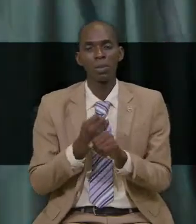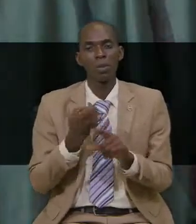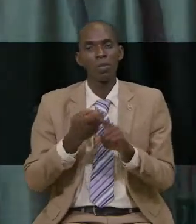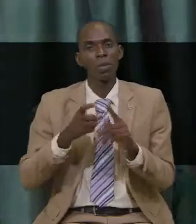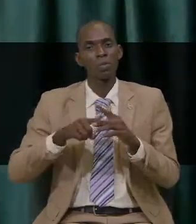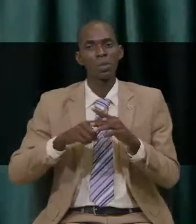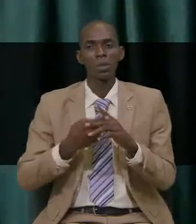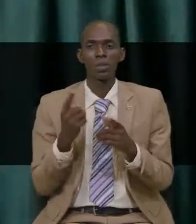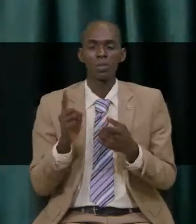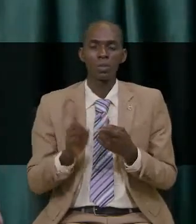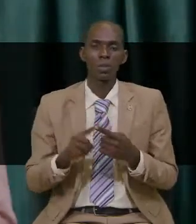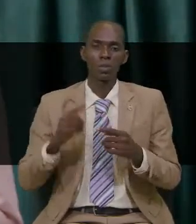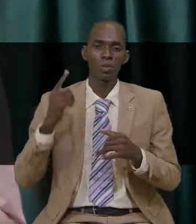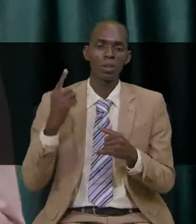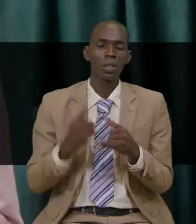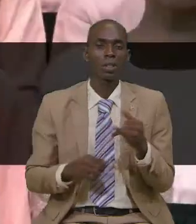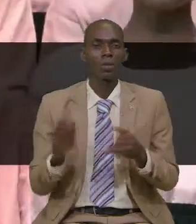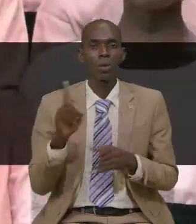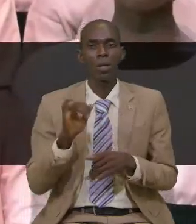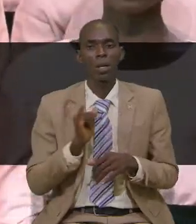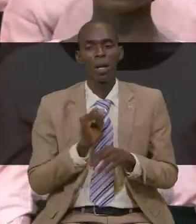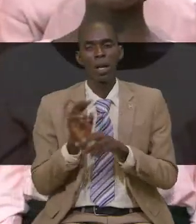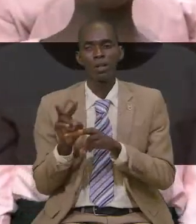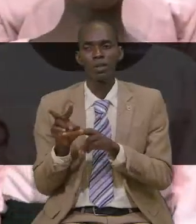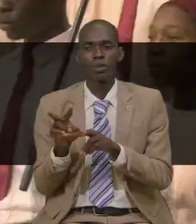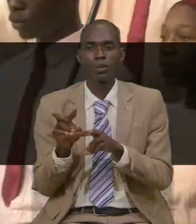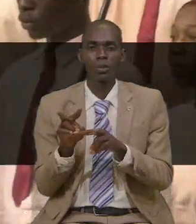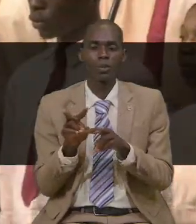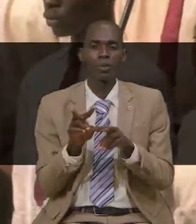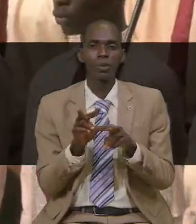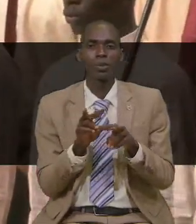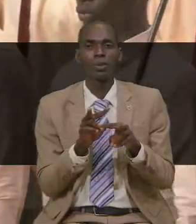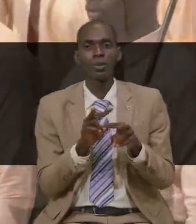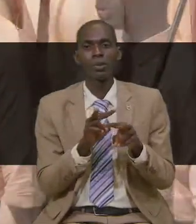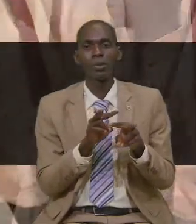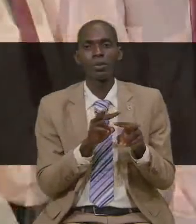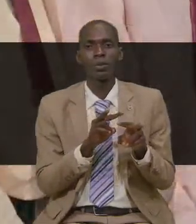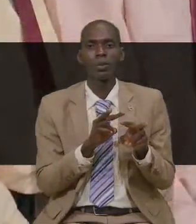to Revelation, anywhere I